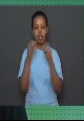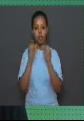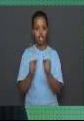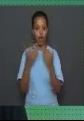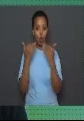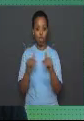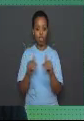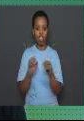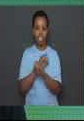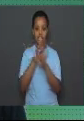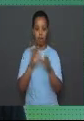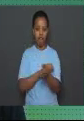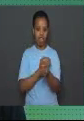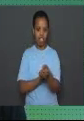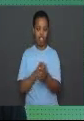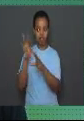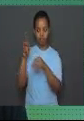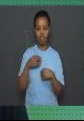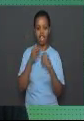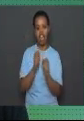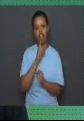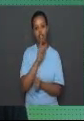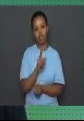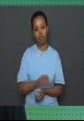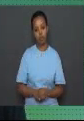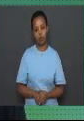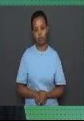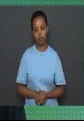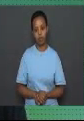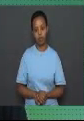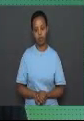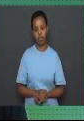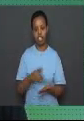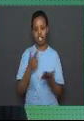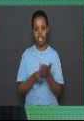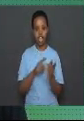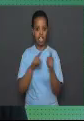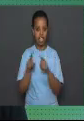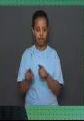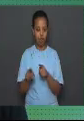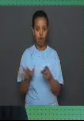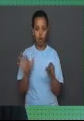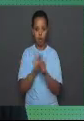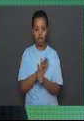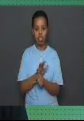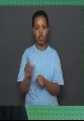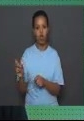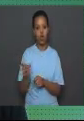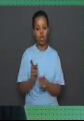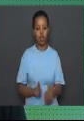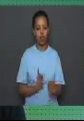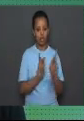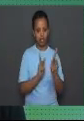light energy as possible. This enables efficient